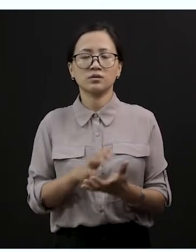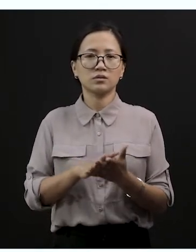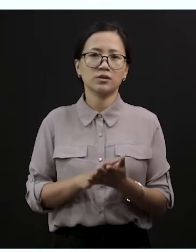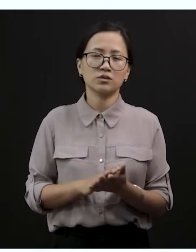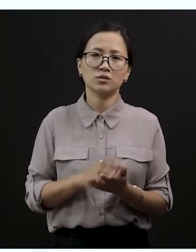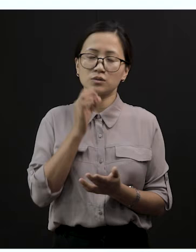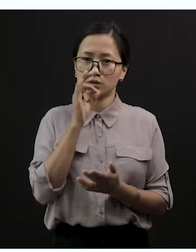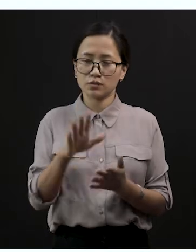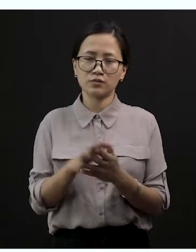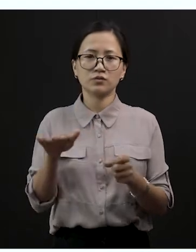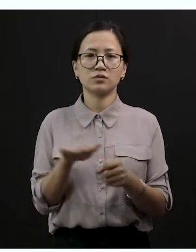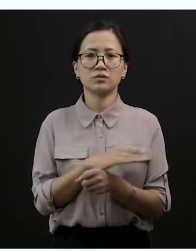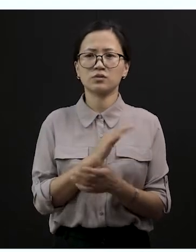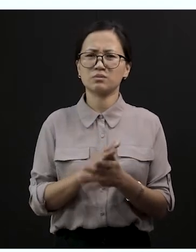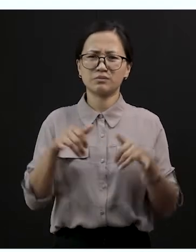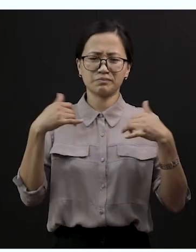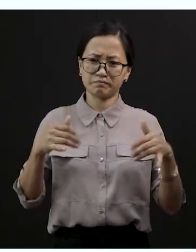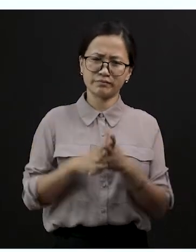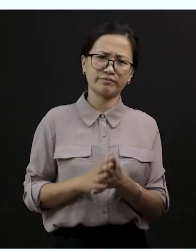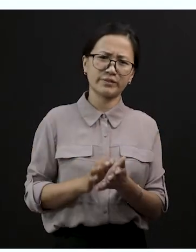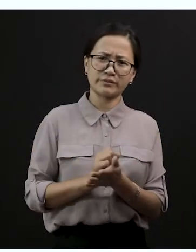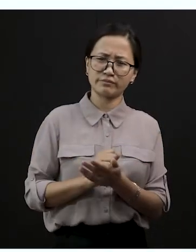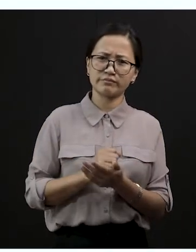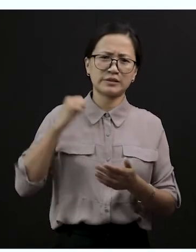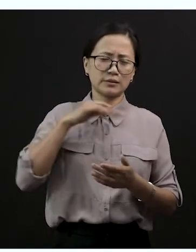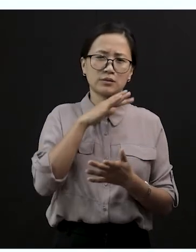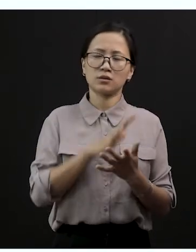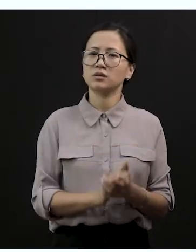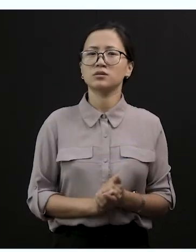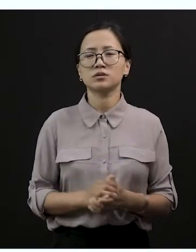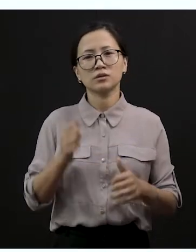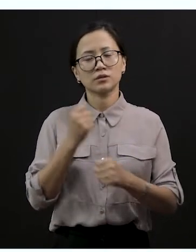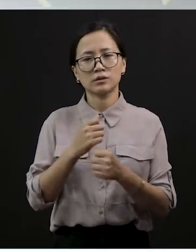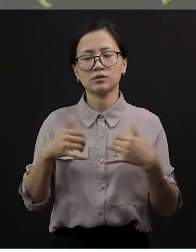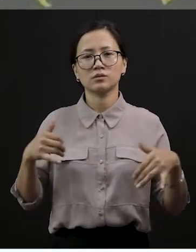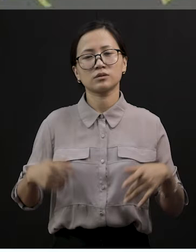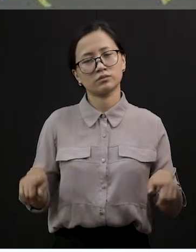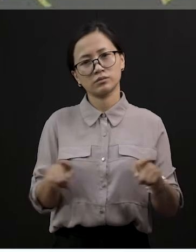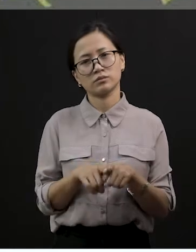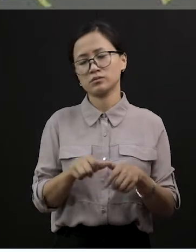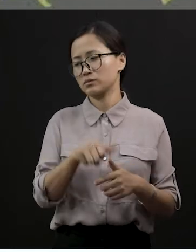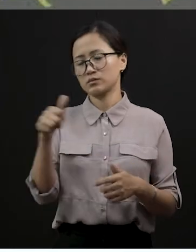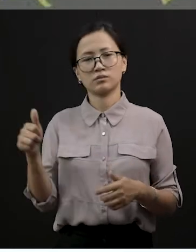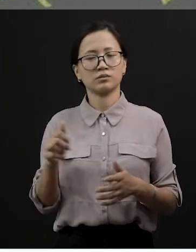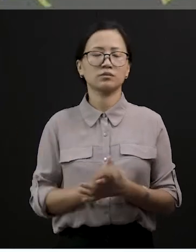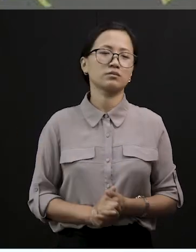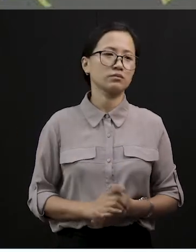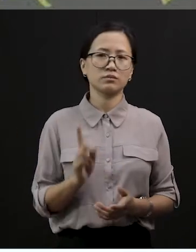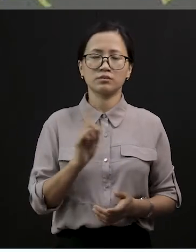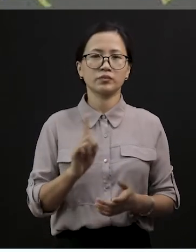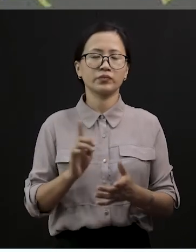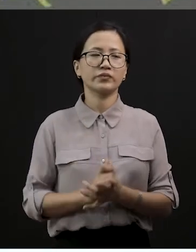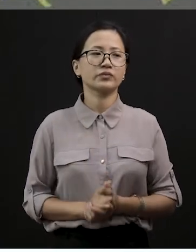not to play tricks on others, because we may get a nice beating like Lima, right? Okay, now